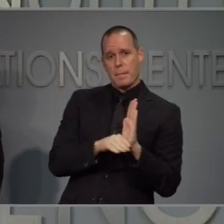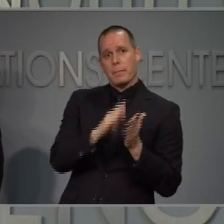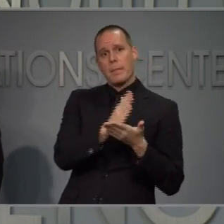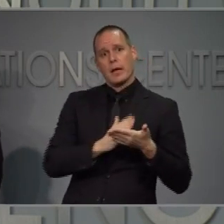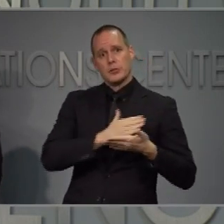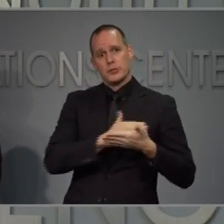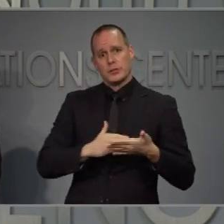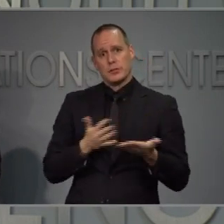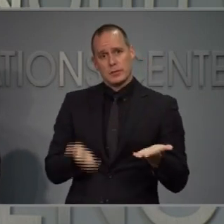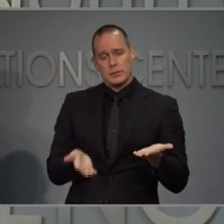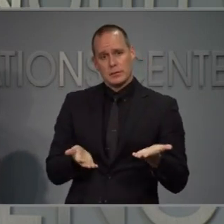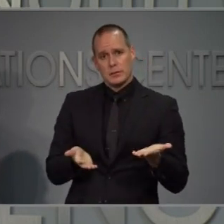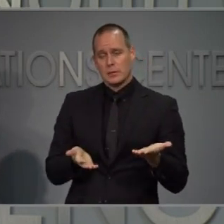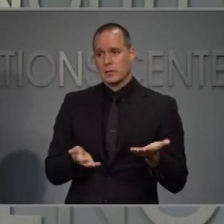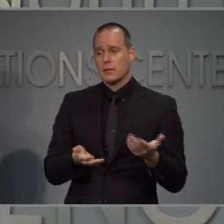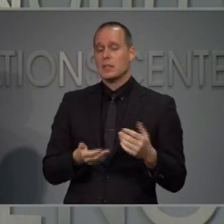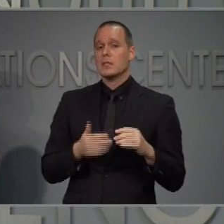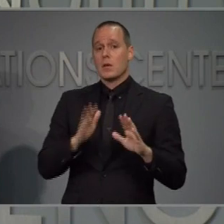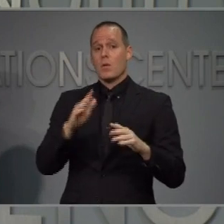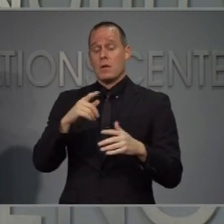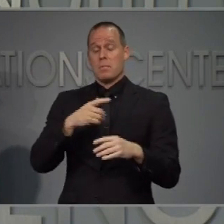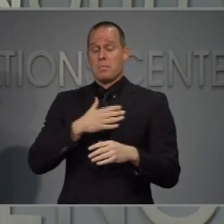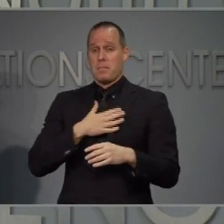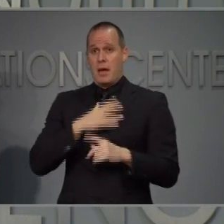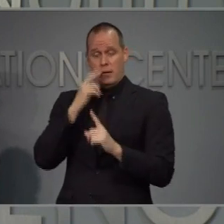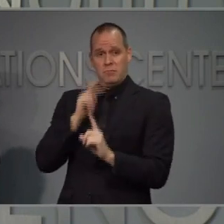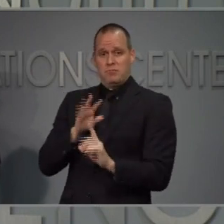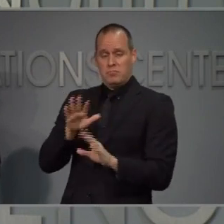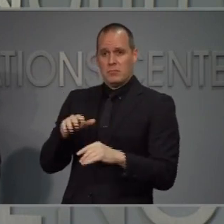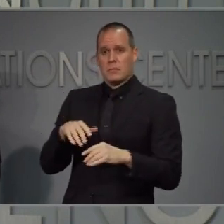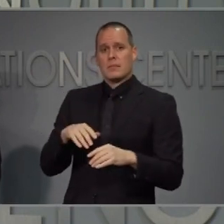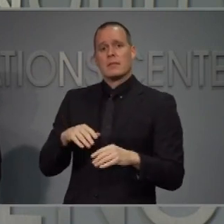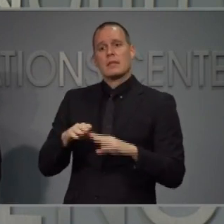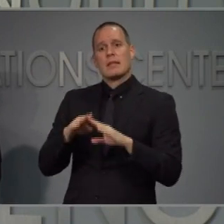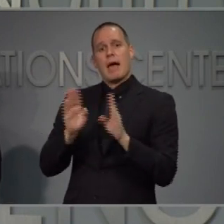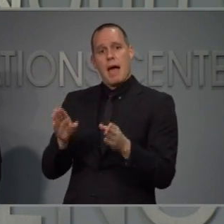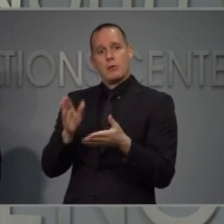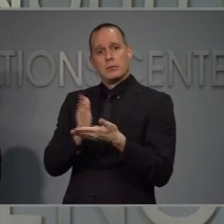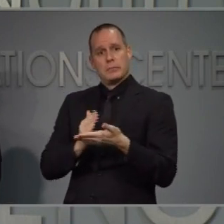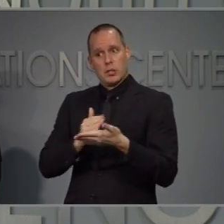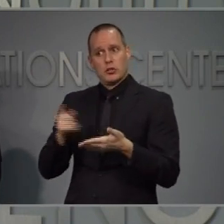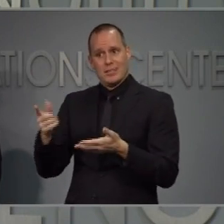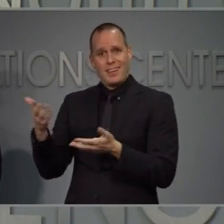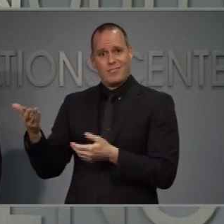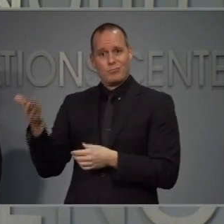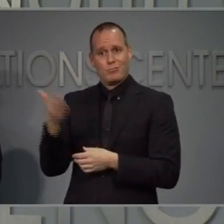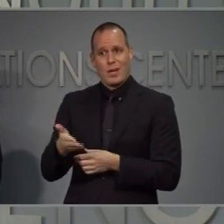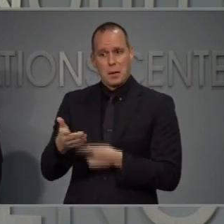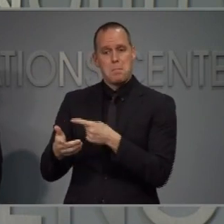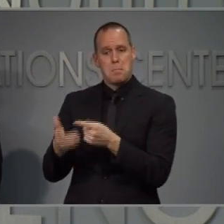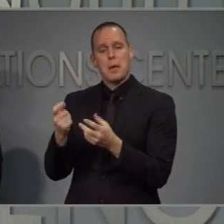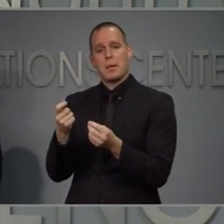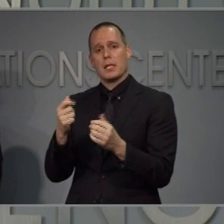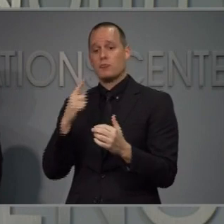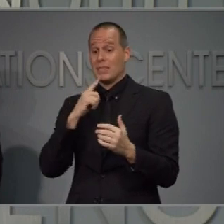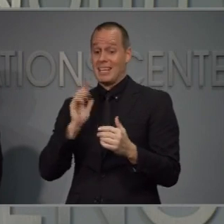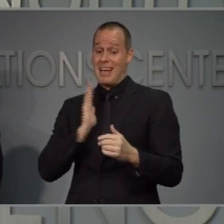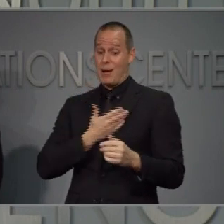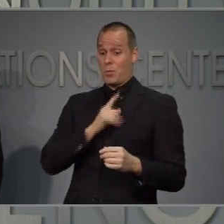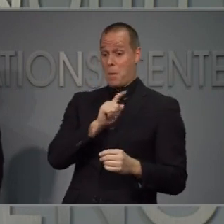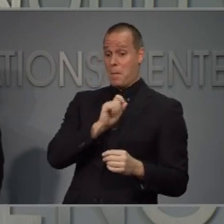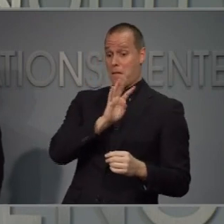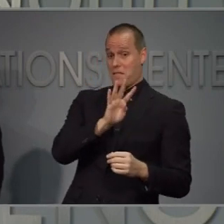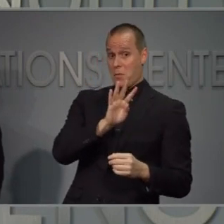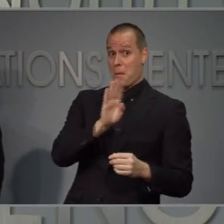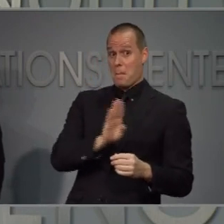package. From what I understand, the House budget that they are looking at may be a little more than what we're talking about.